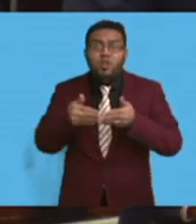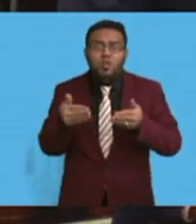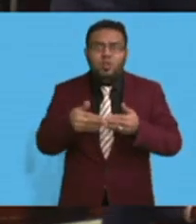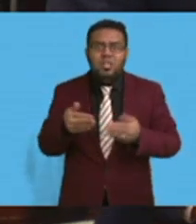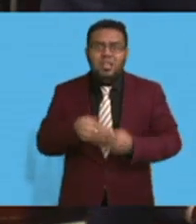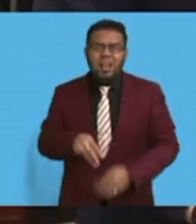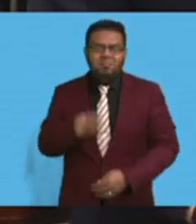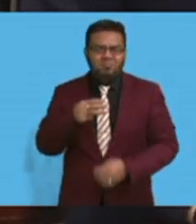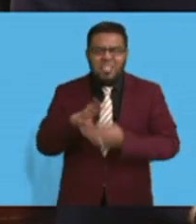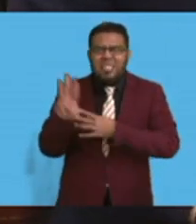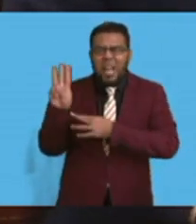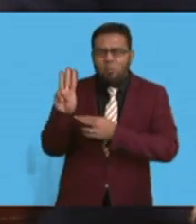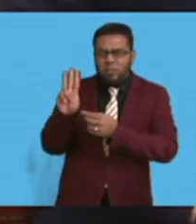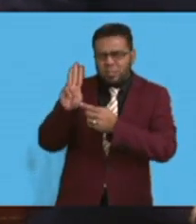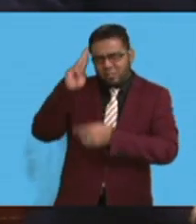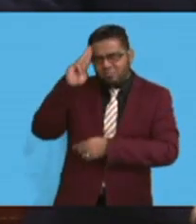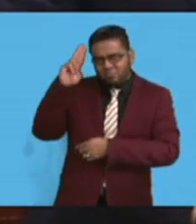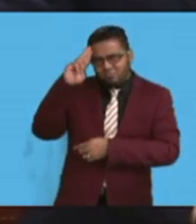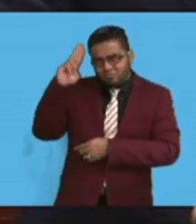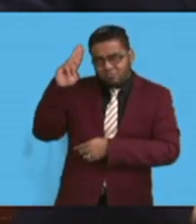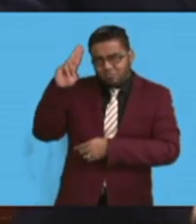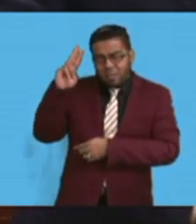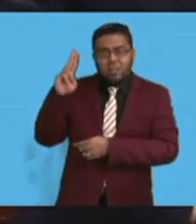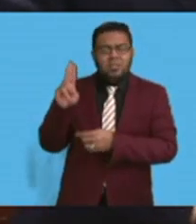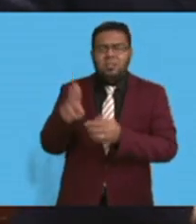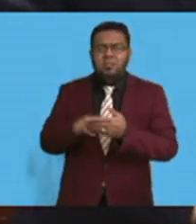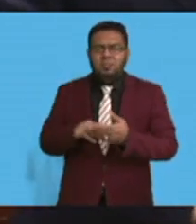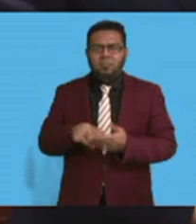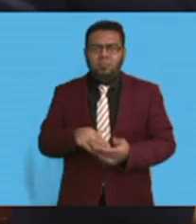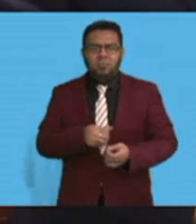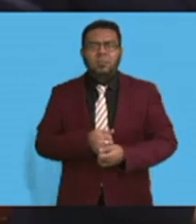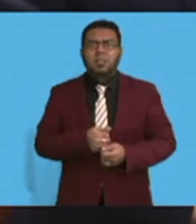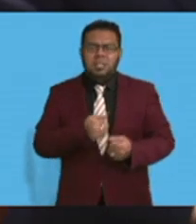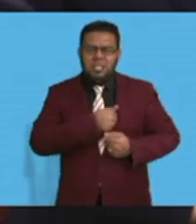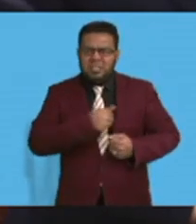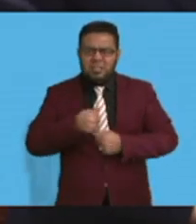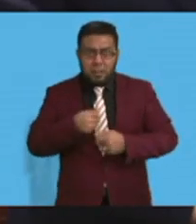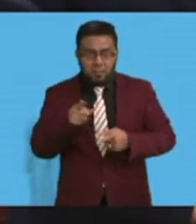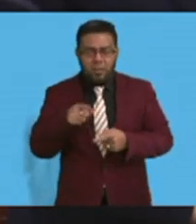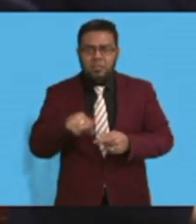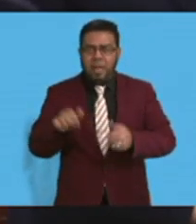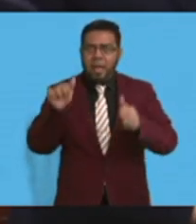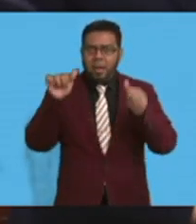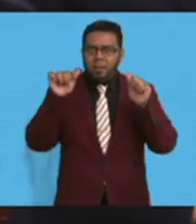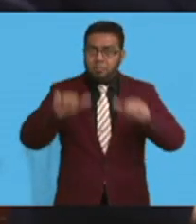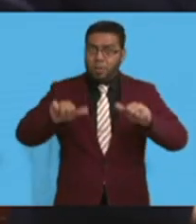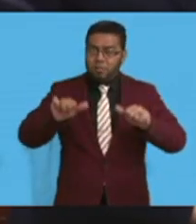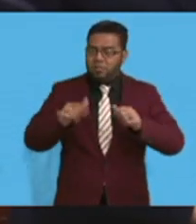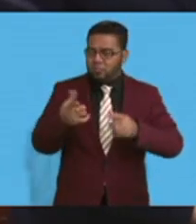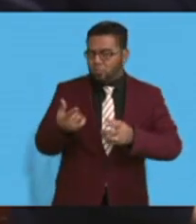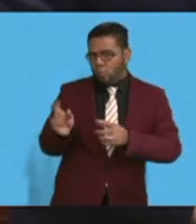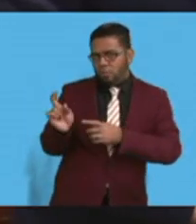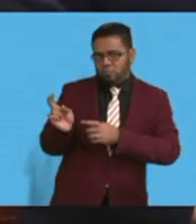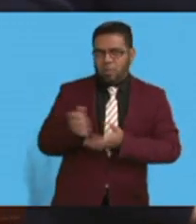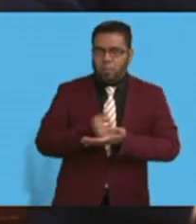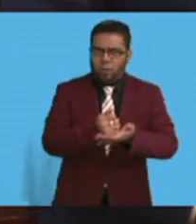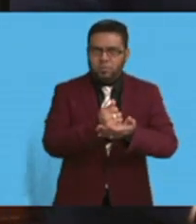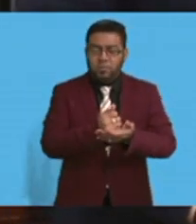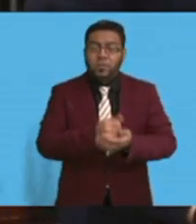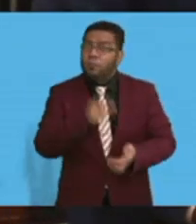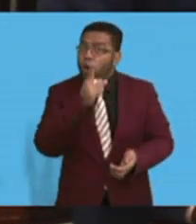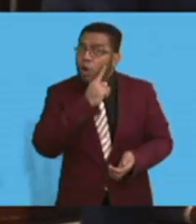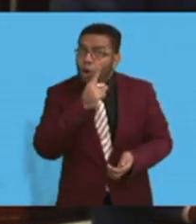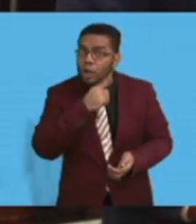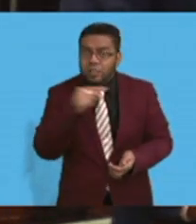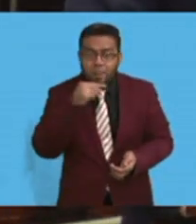system, working with the Fijian Scouts Association, of which His Excellency the President is a patron, to bring scout programs for girls and boys for the first